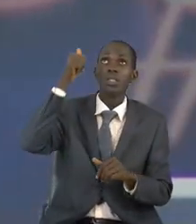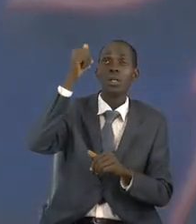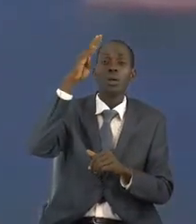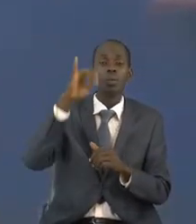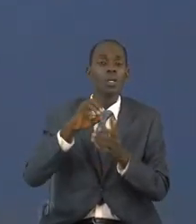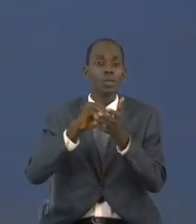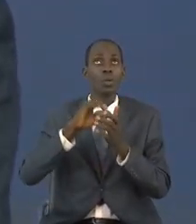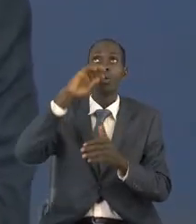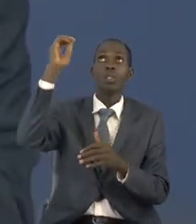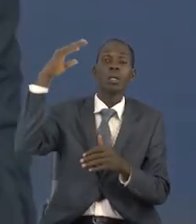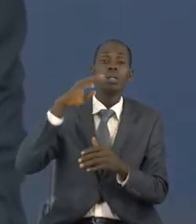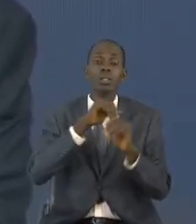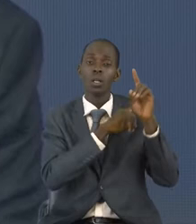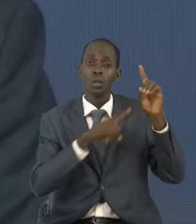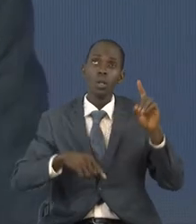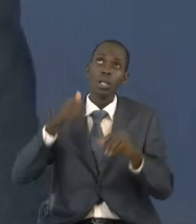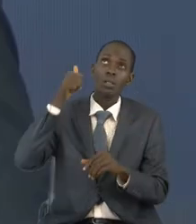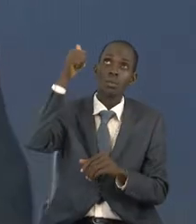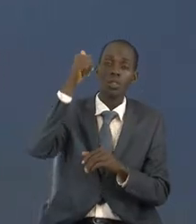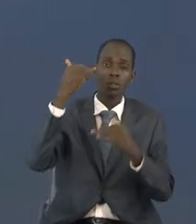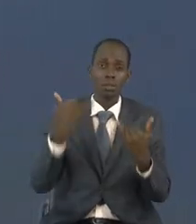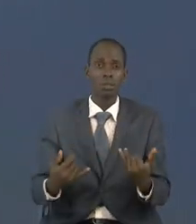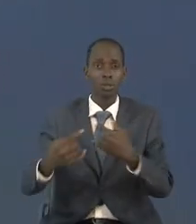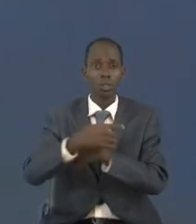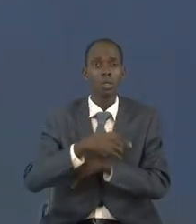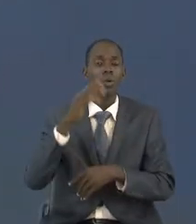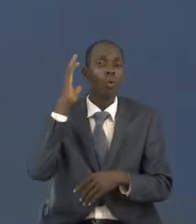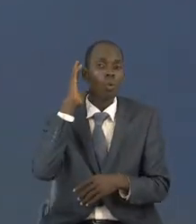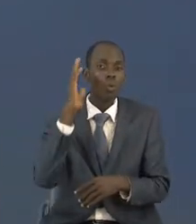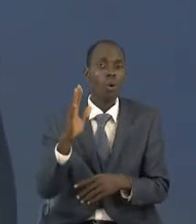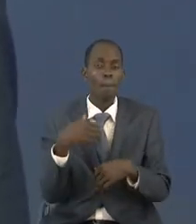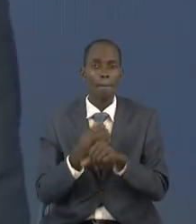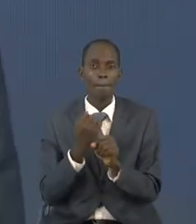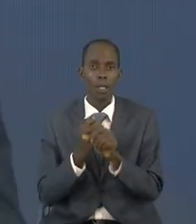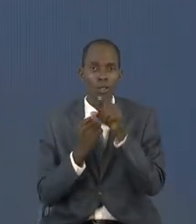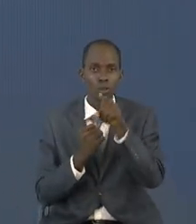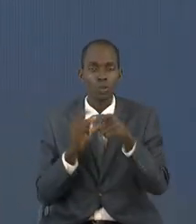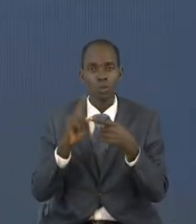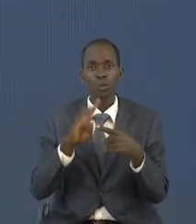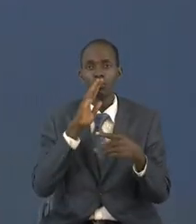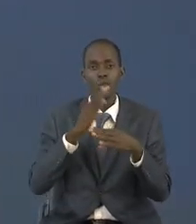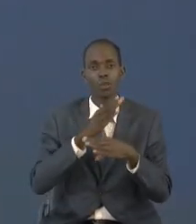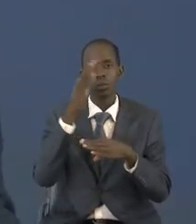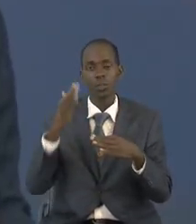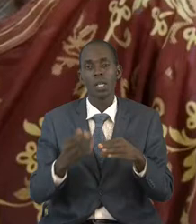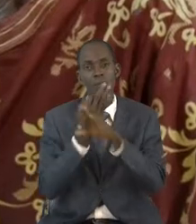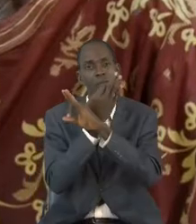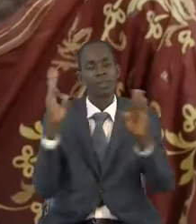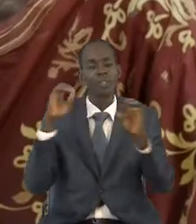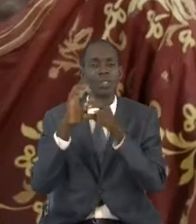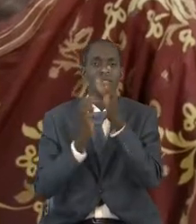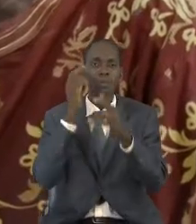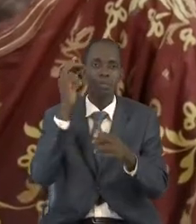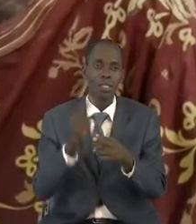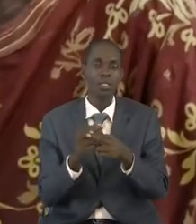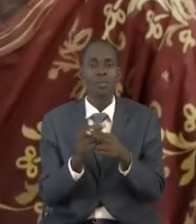Lord himself, today he will make you to be totally free in Jesus' name.